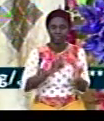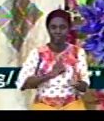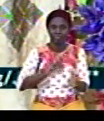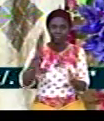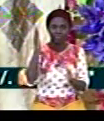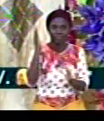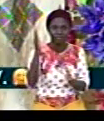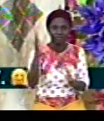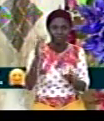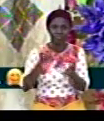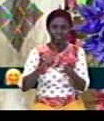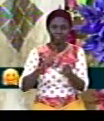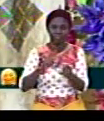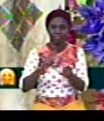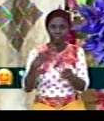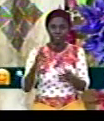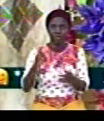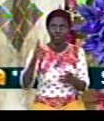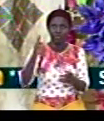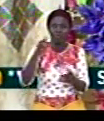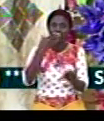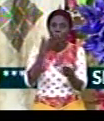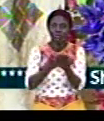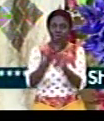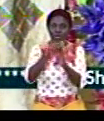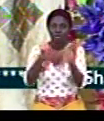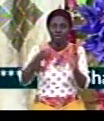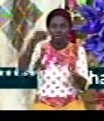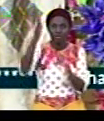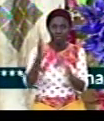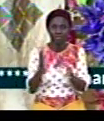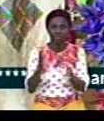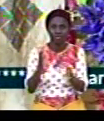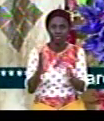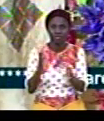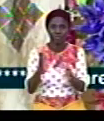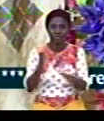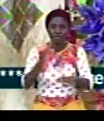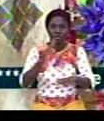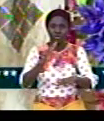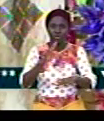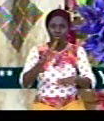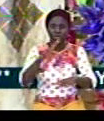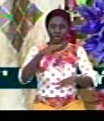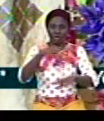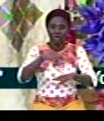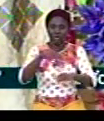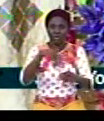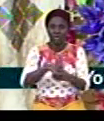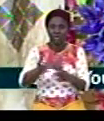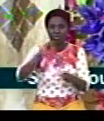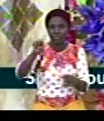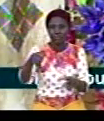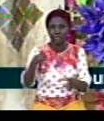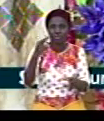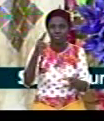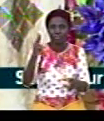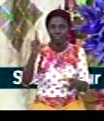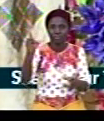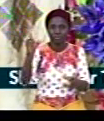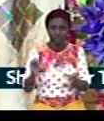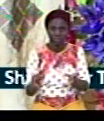great miracle when you do give me for July edition with GCK